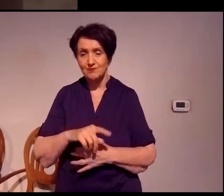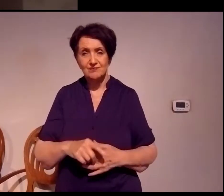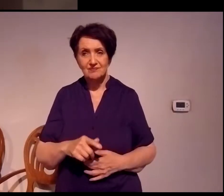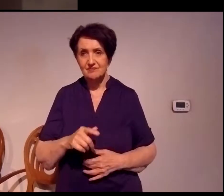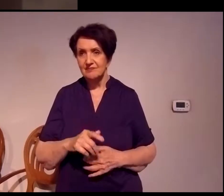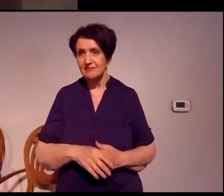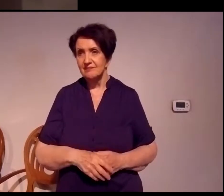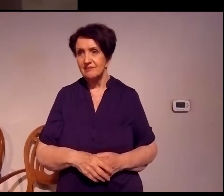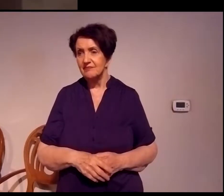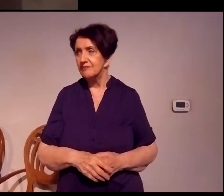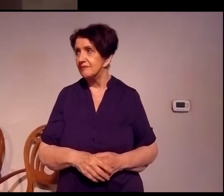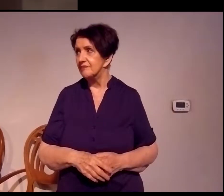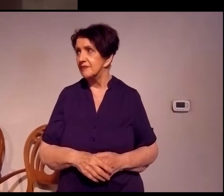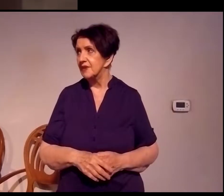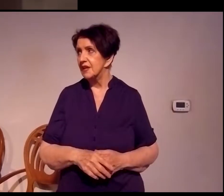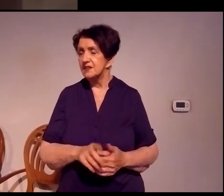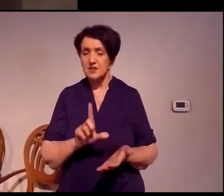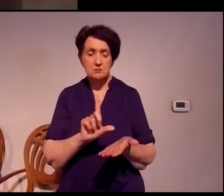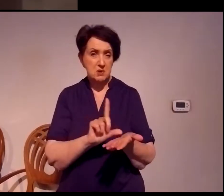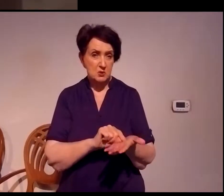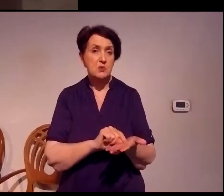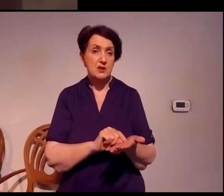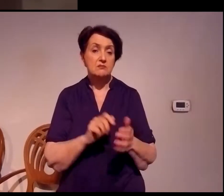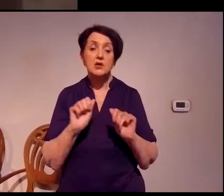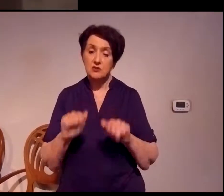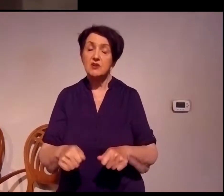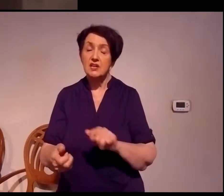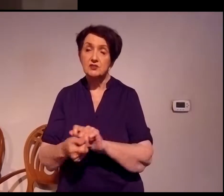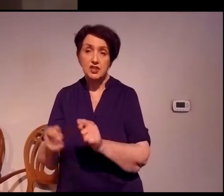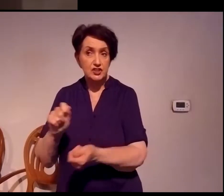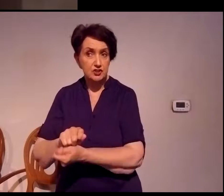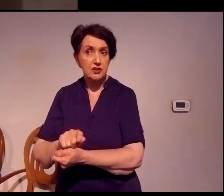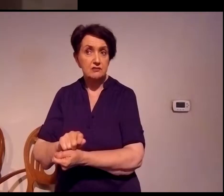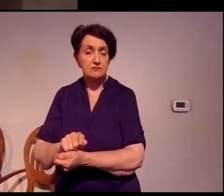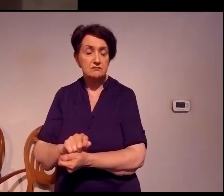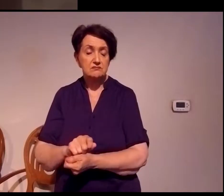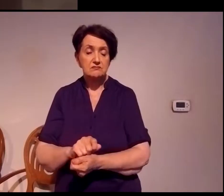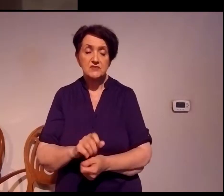It's a blueprint. Blueprints can be shifted. It's nothing but